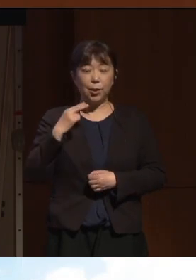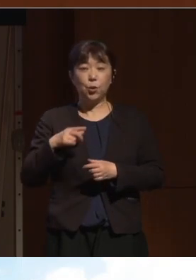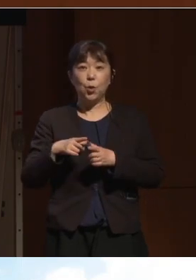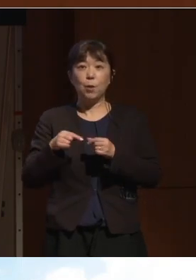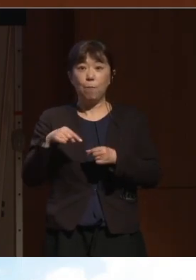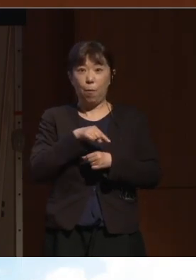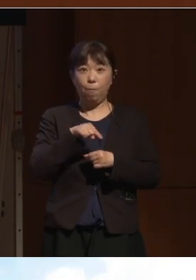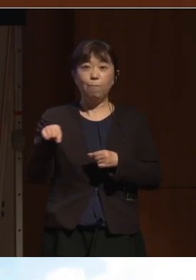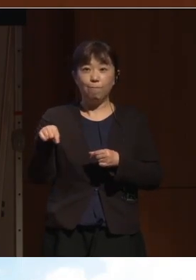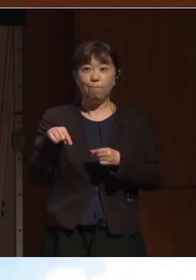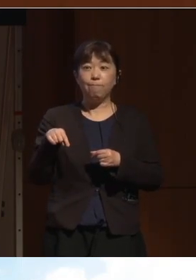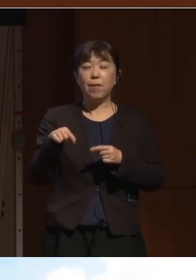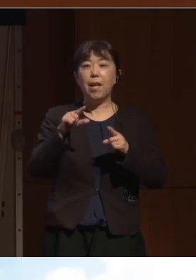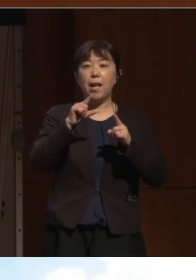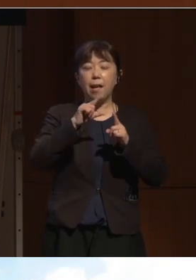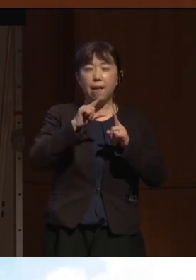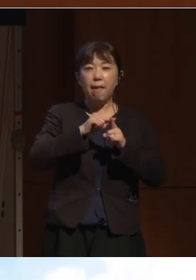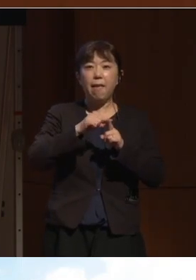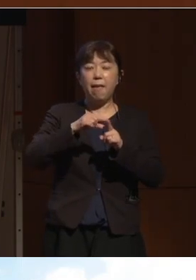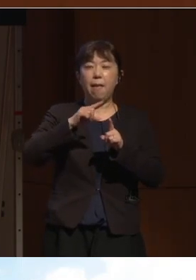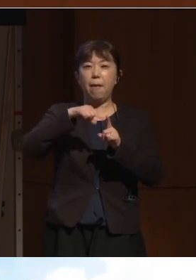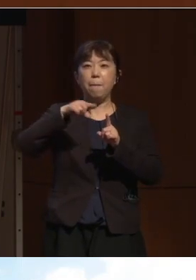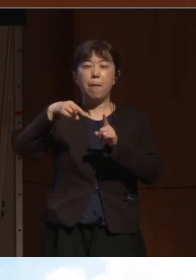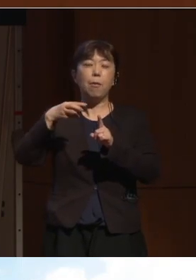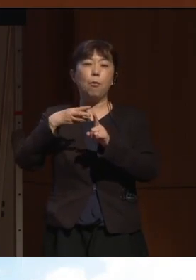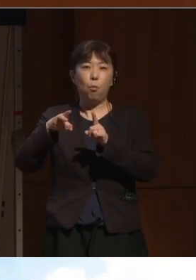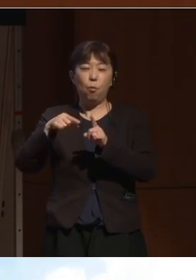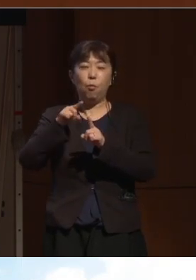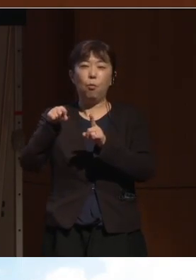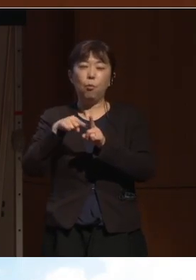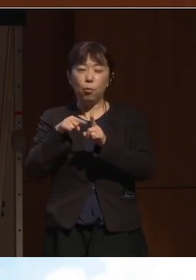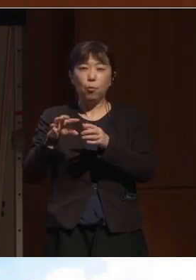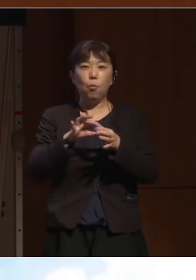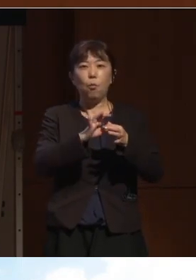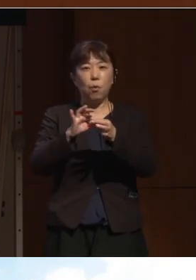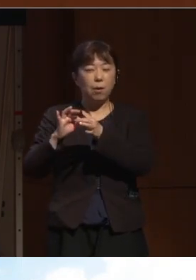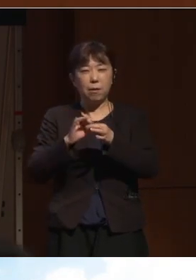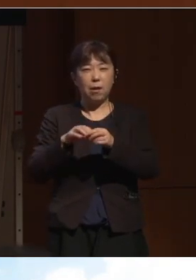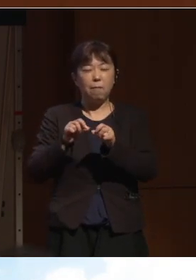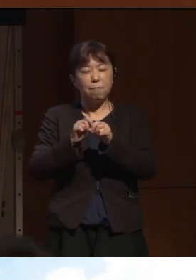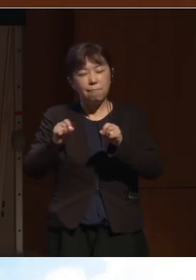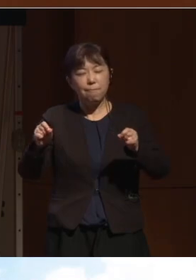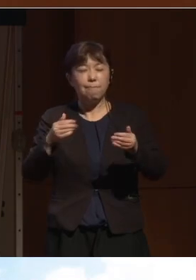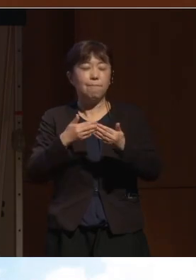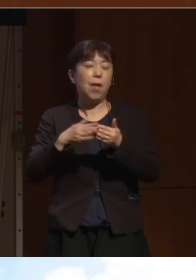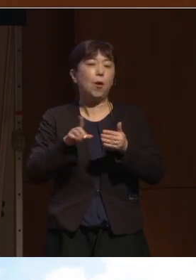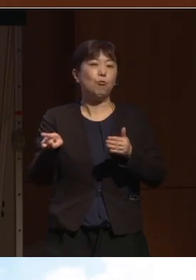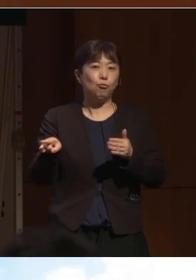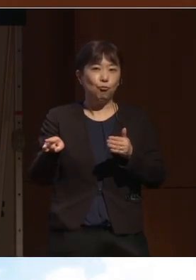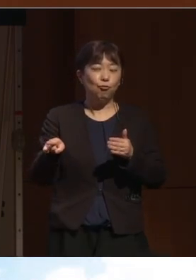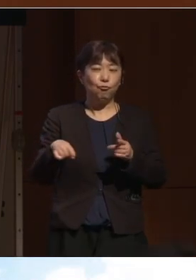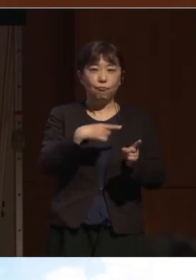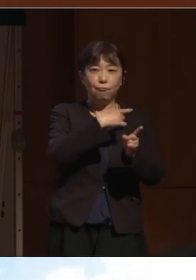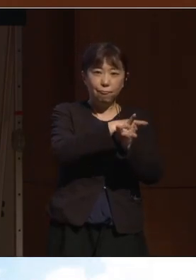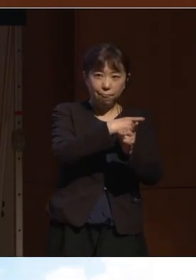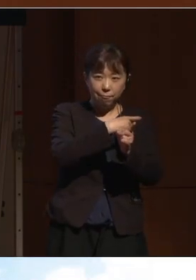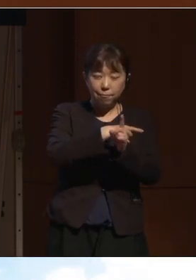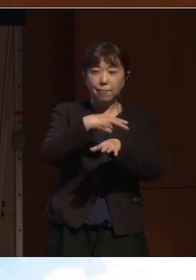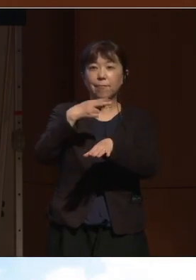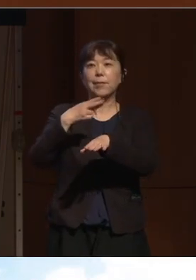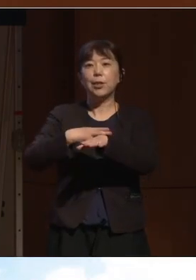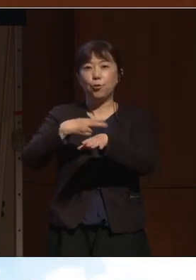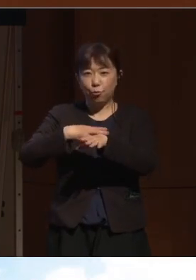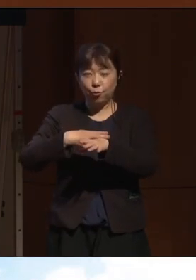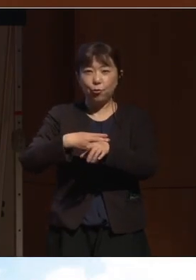already said, of our collaboration on science and technology. 2024, was the 30th anniversary of the